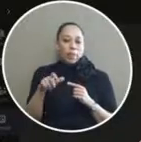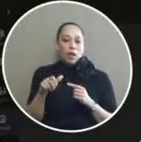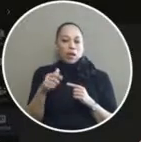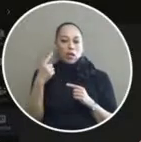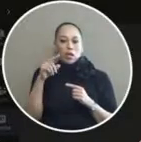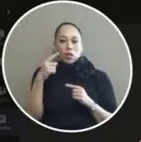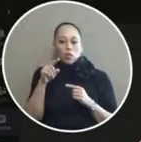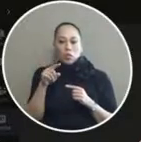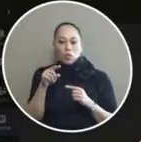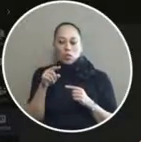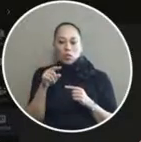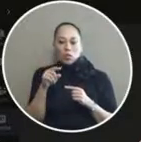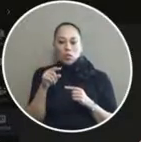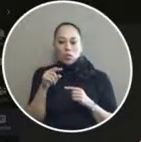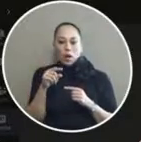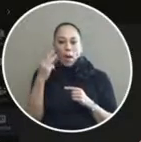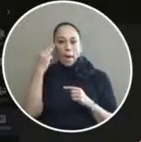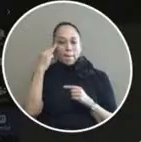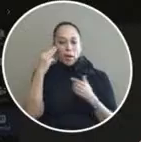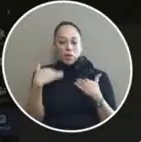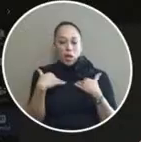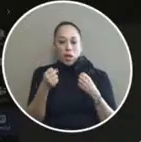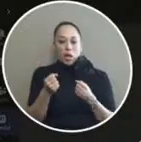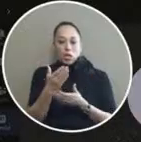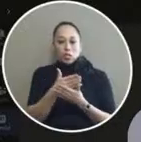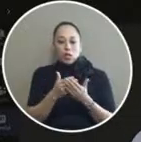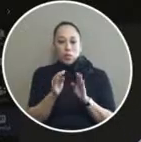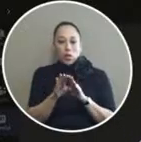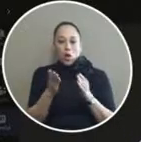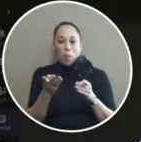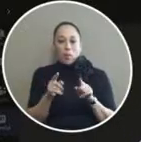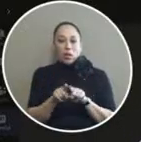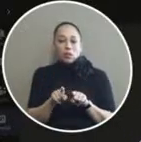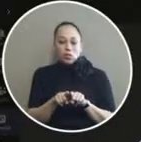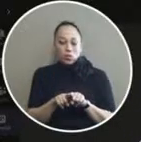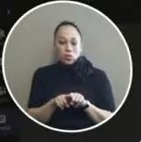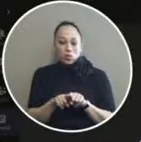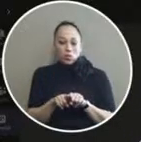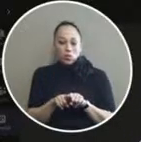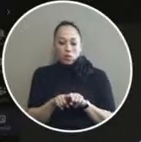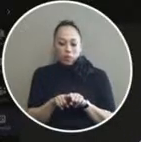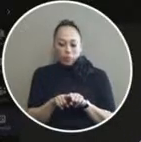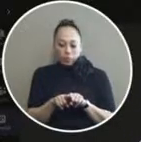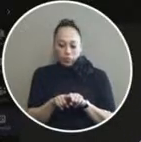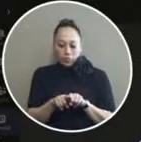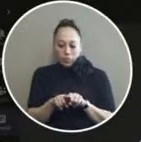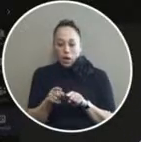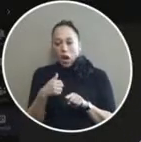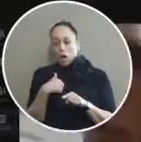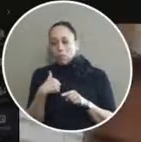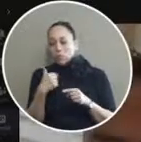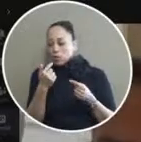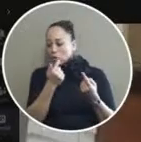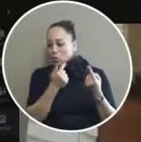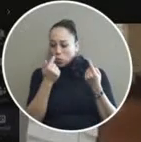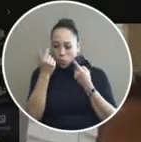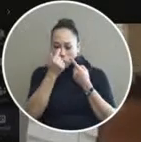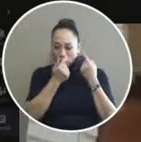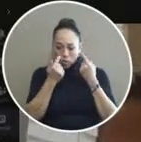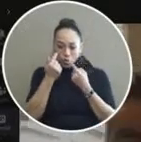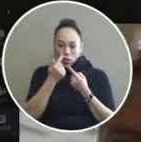for mental health and some of the opening up as well. And I'm just wondering, in terms